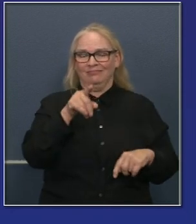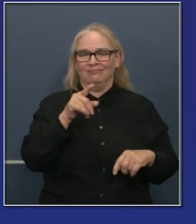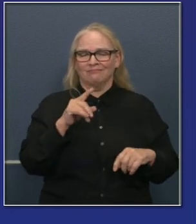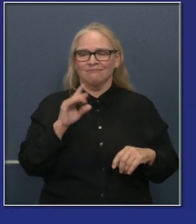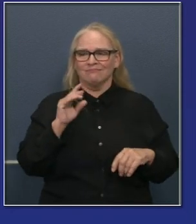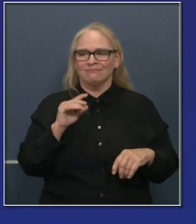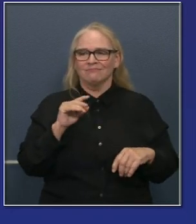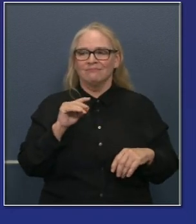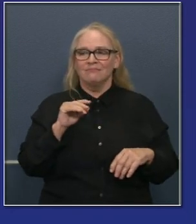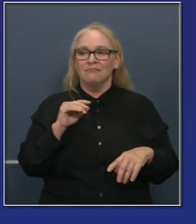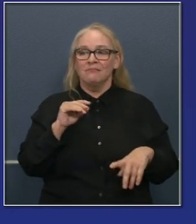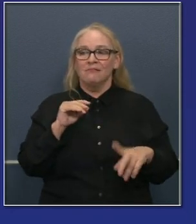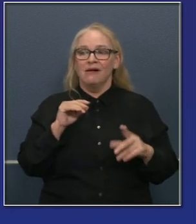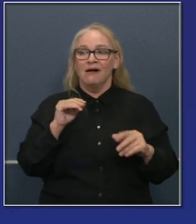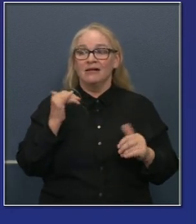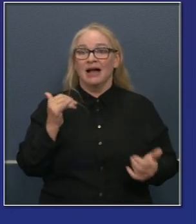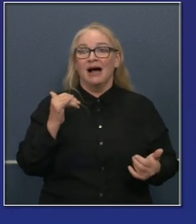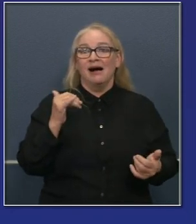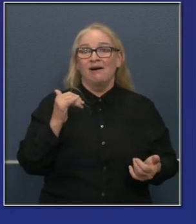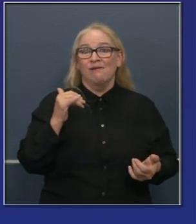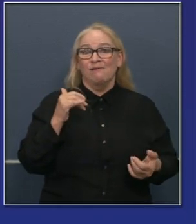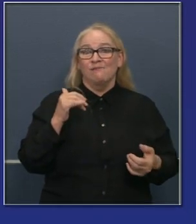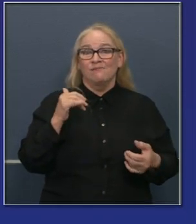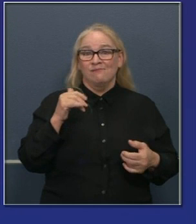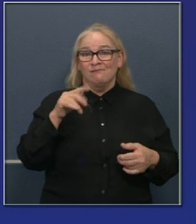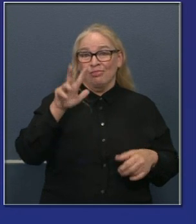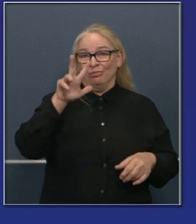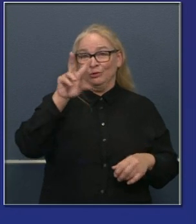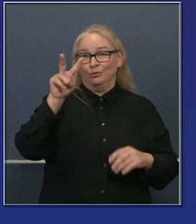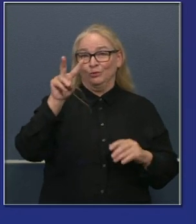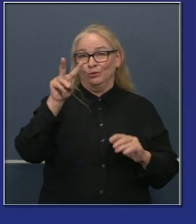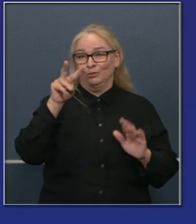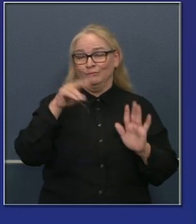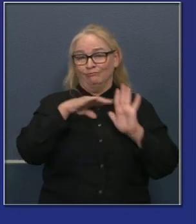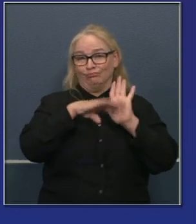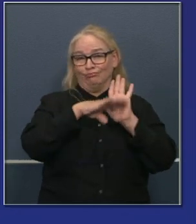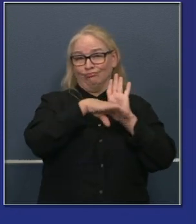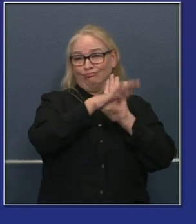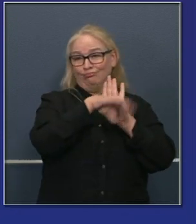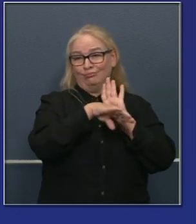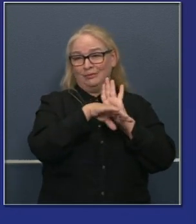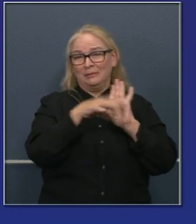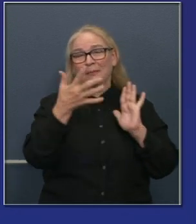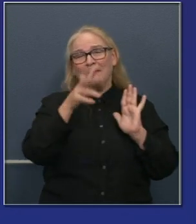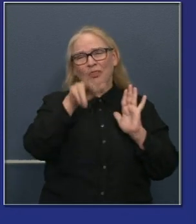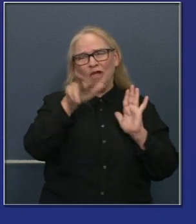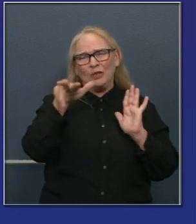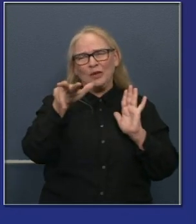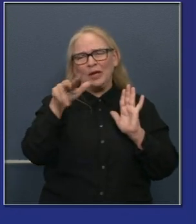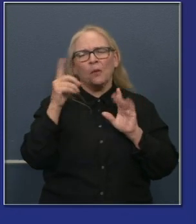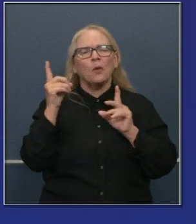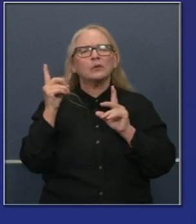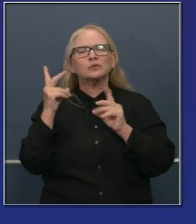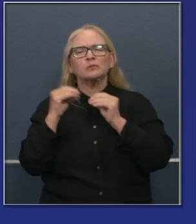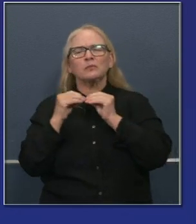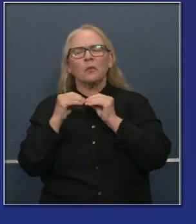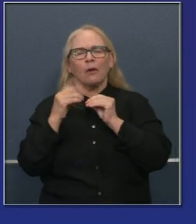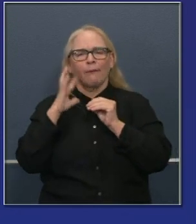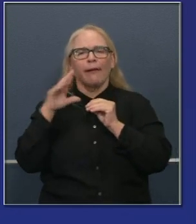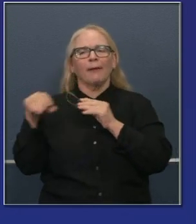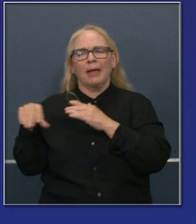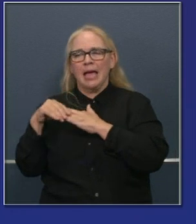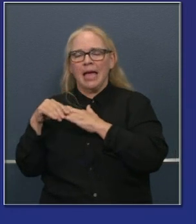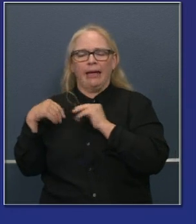Now 32 counties, likely 33. We're monitoring 1 or 2 others. I expect and